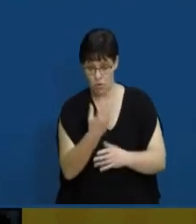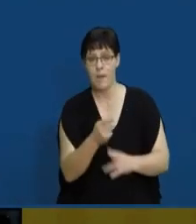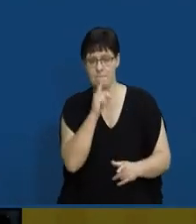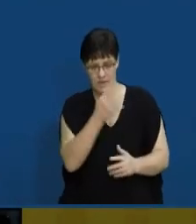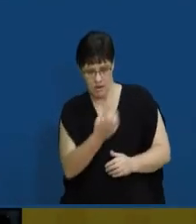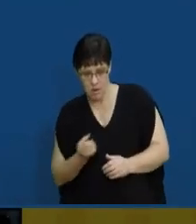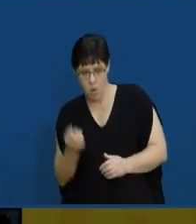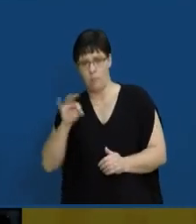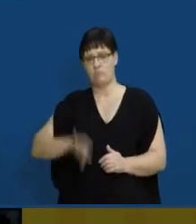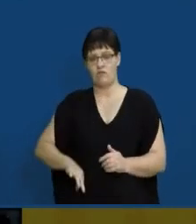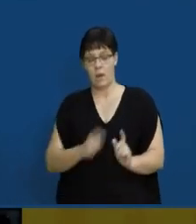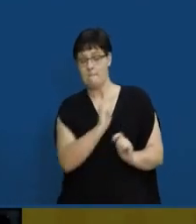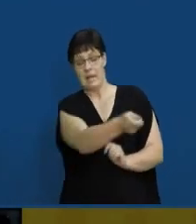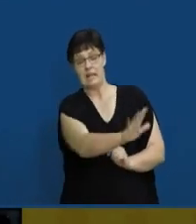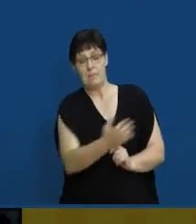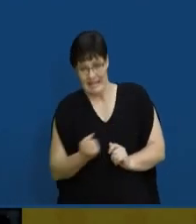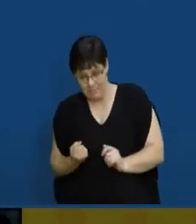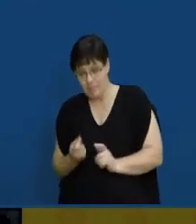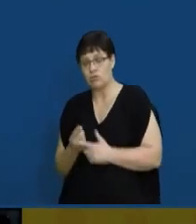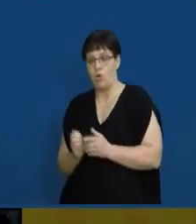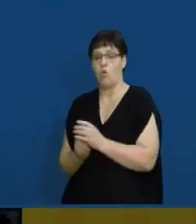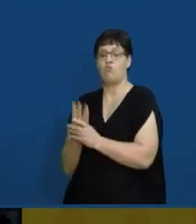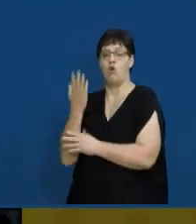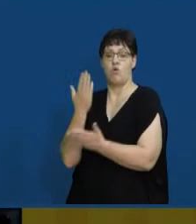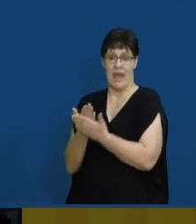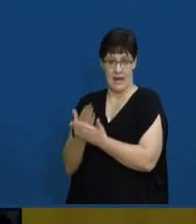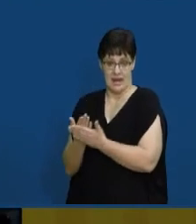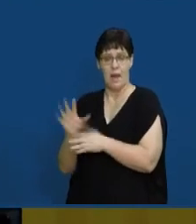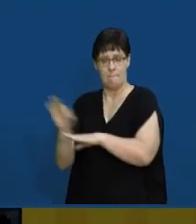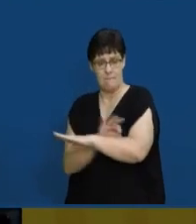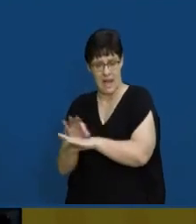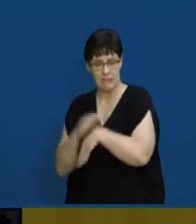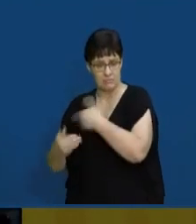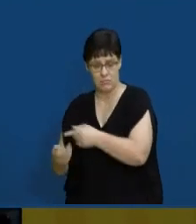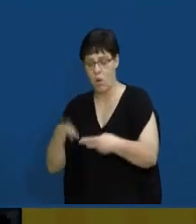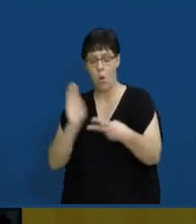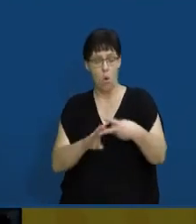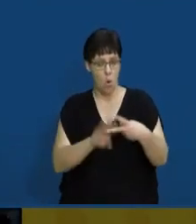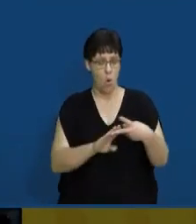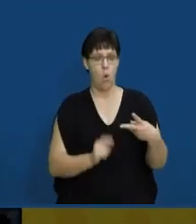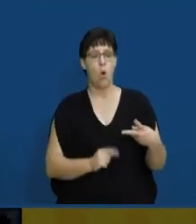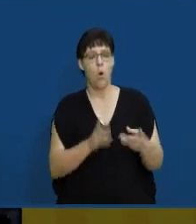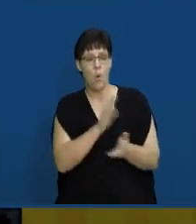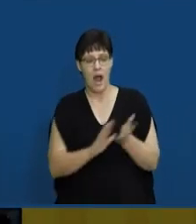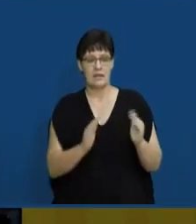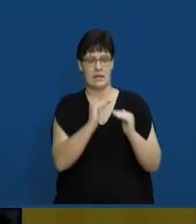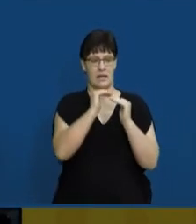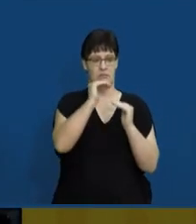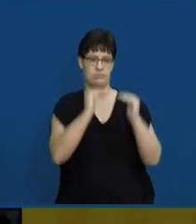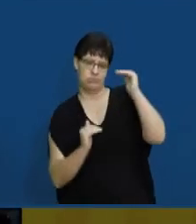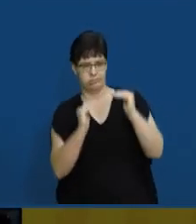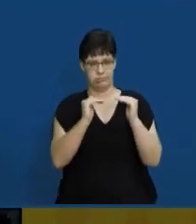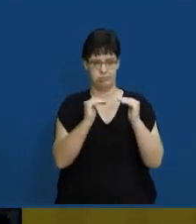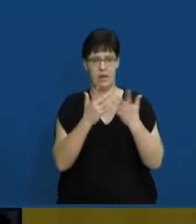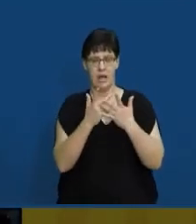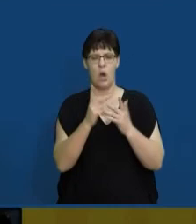retaining profits so that they can have growth and expansion plans in process, or for equalization of dividends.